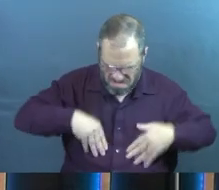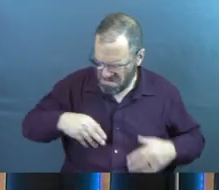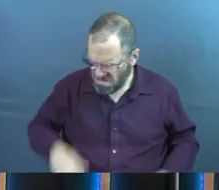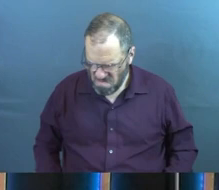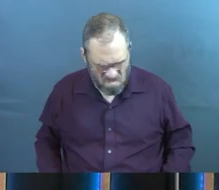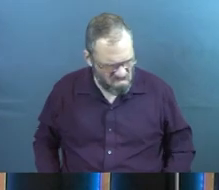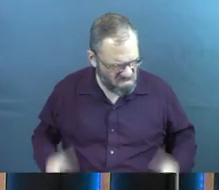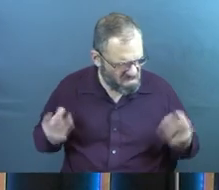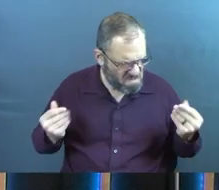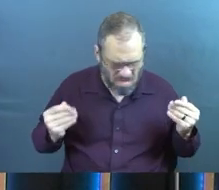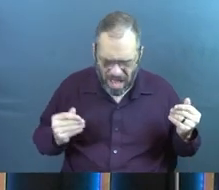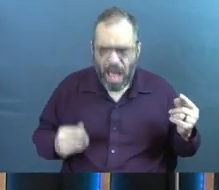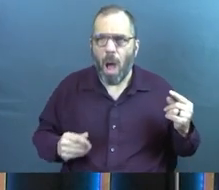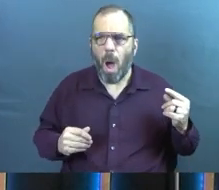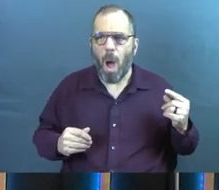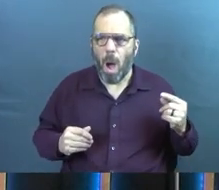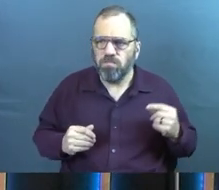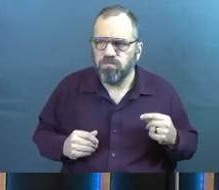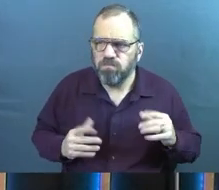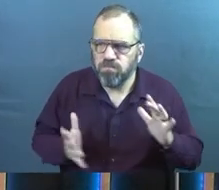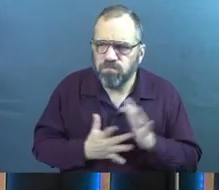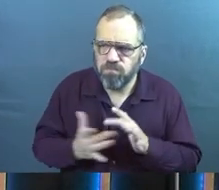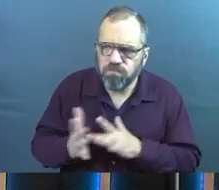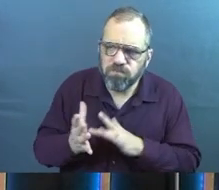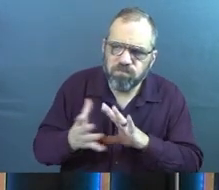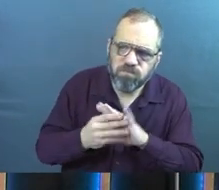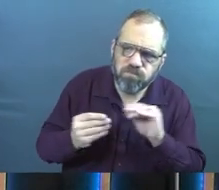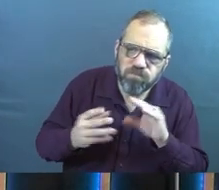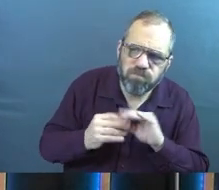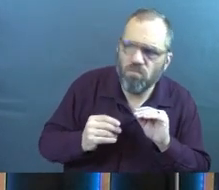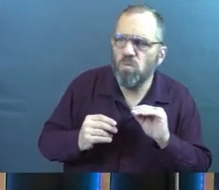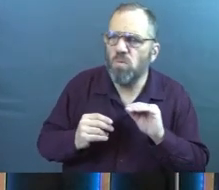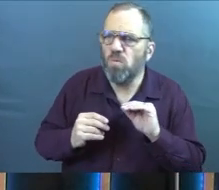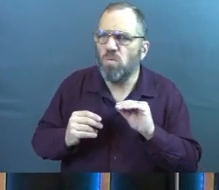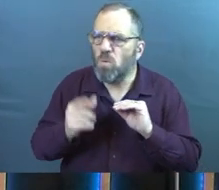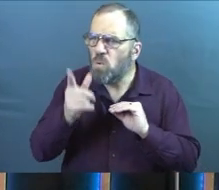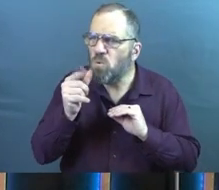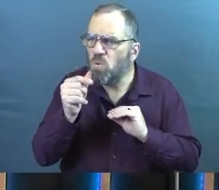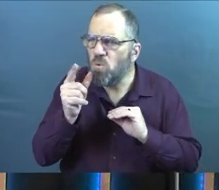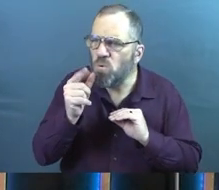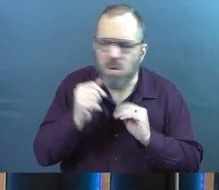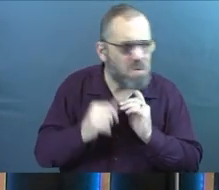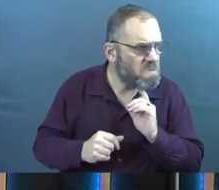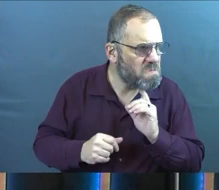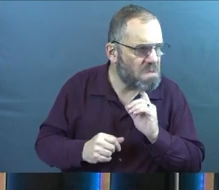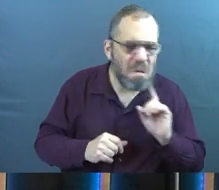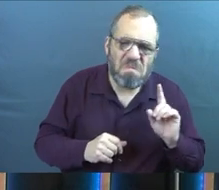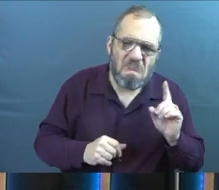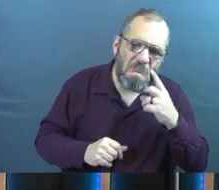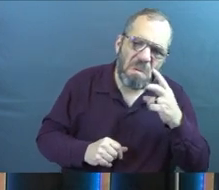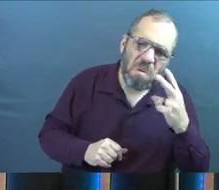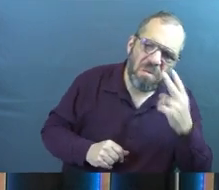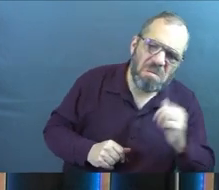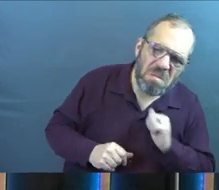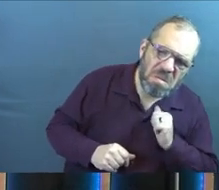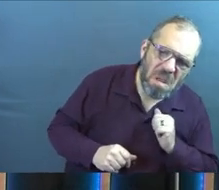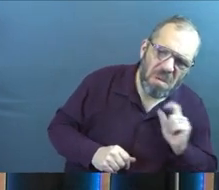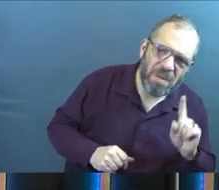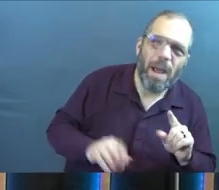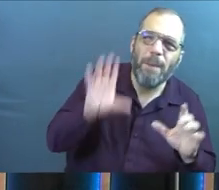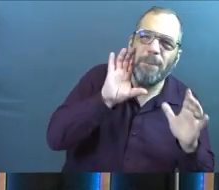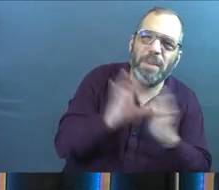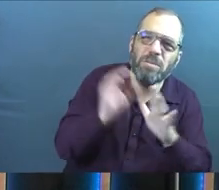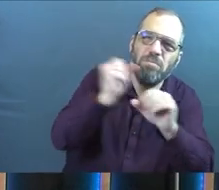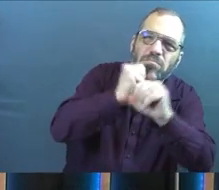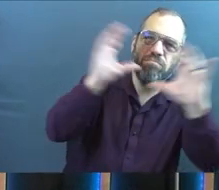dough in his pockets. And yet he hears this idea or this the news that Jesus is coming in. And he's like, I'm going to go see this guy for myself. I just love that